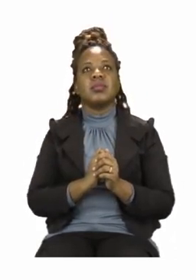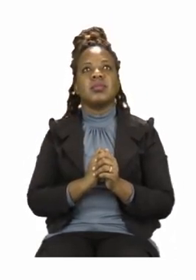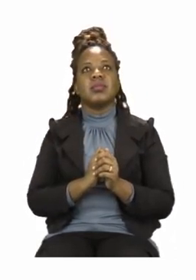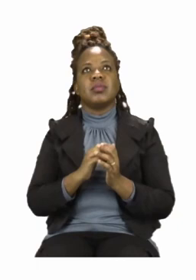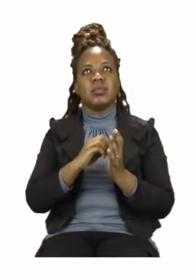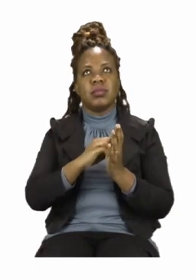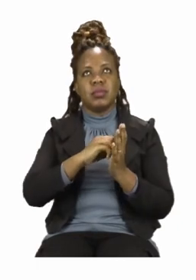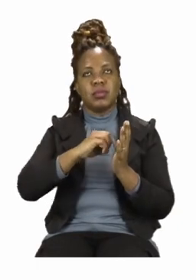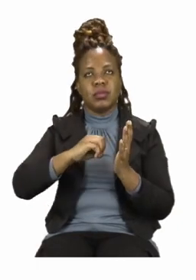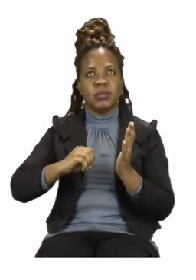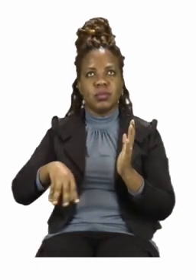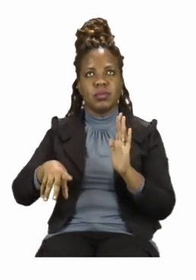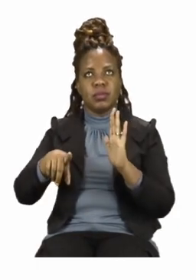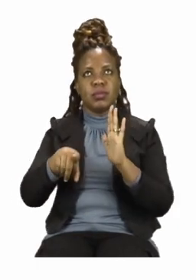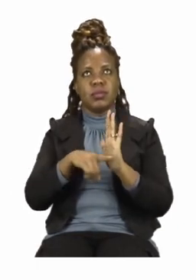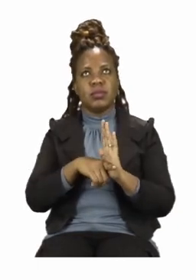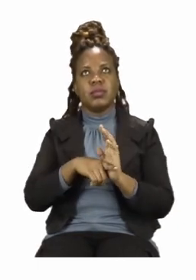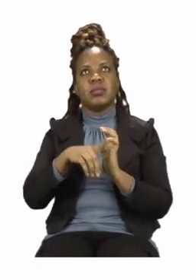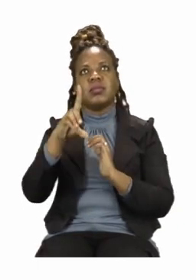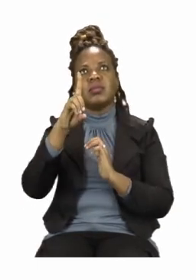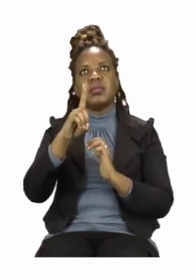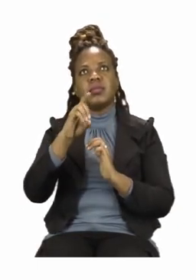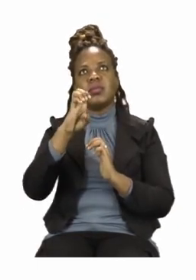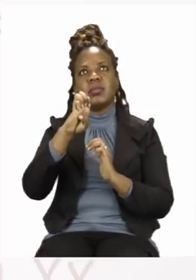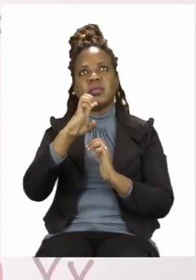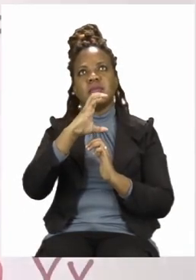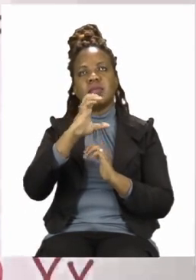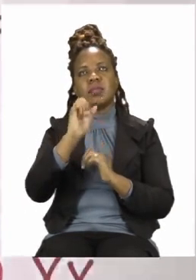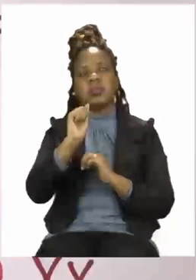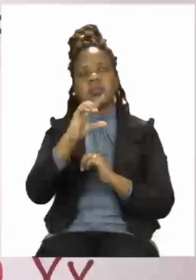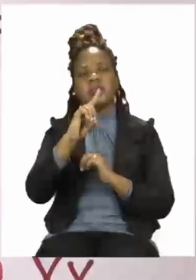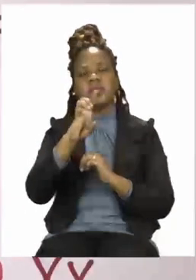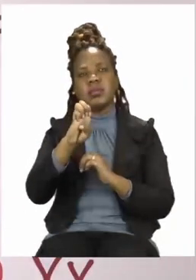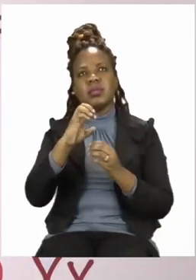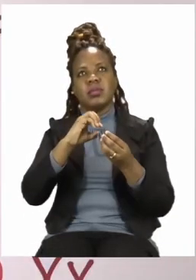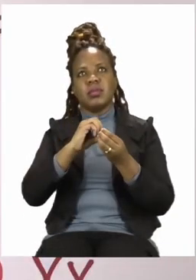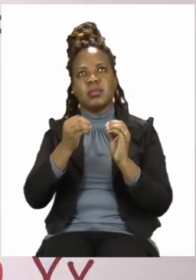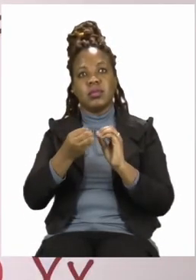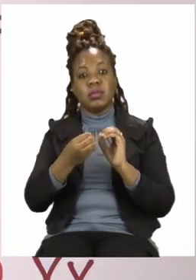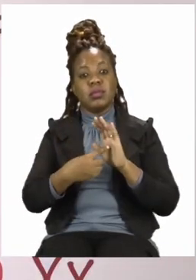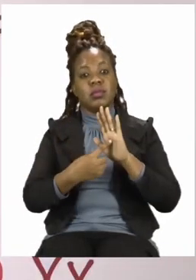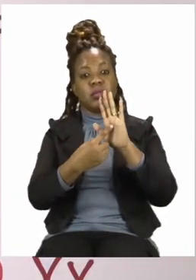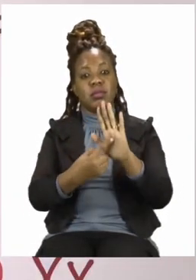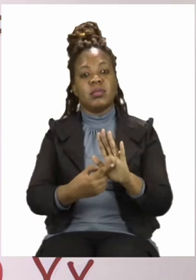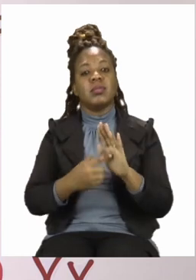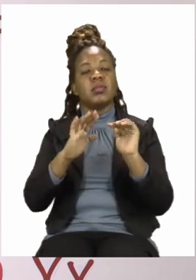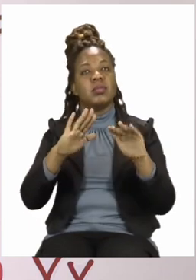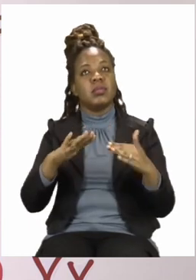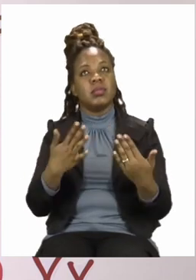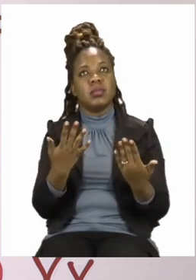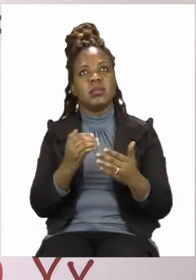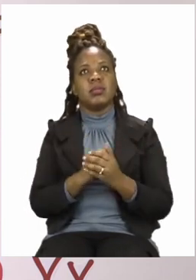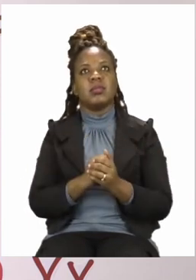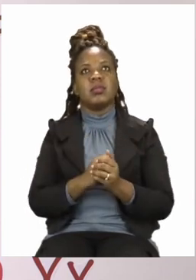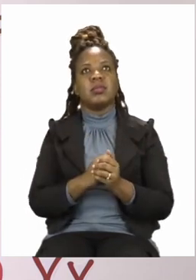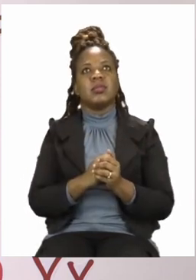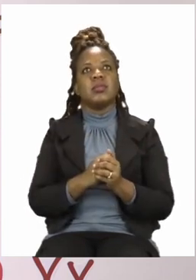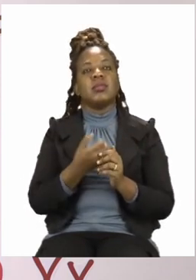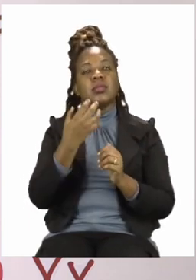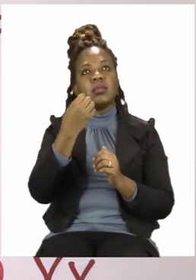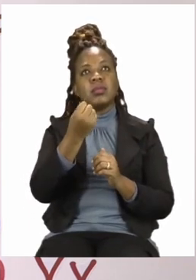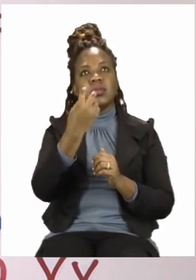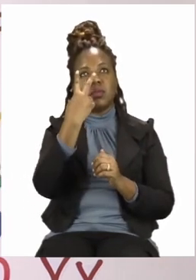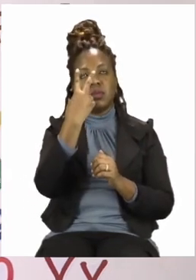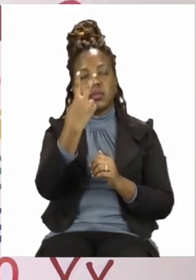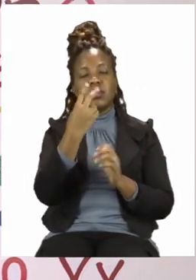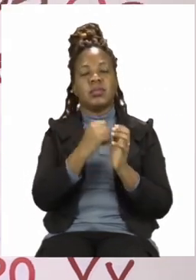how you can make it easier for yourself. So let's take a look at the board. Now on the board, I have two sums that you have. The first